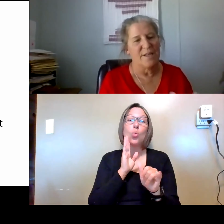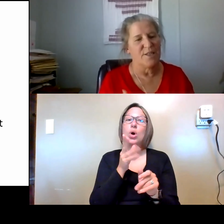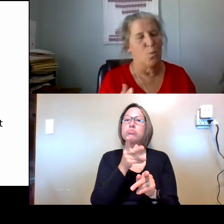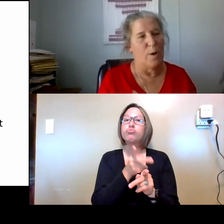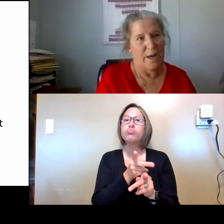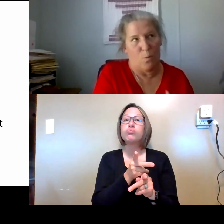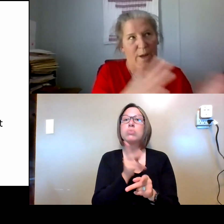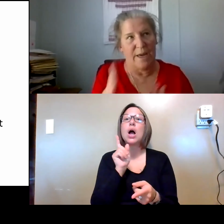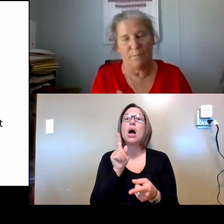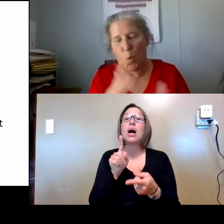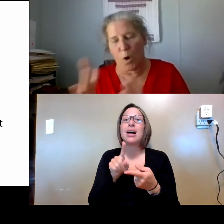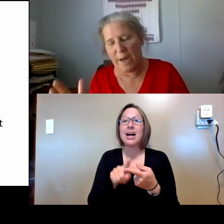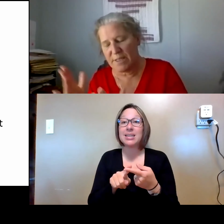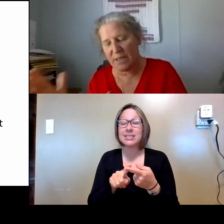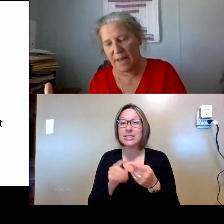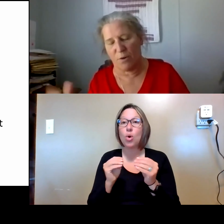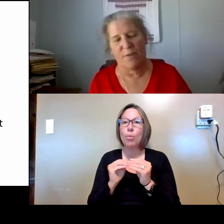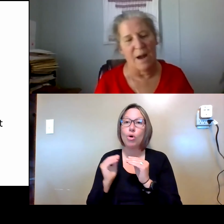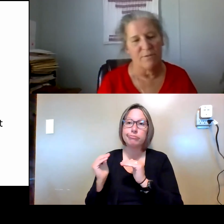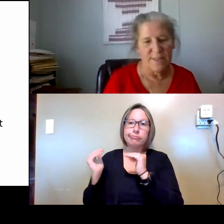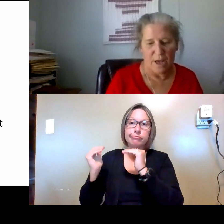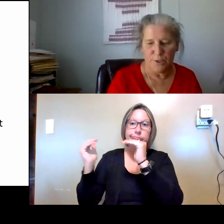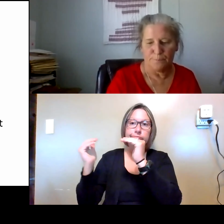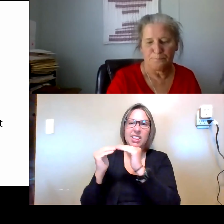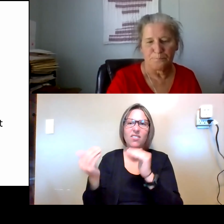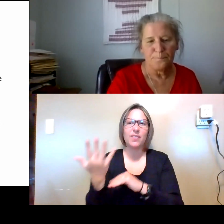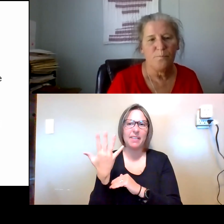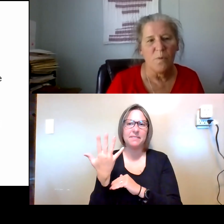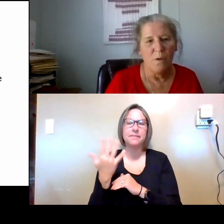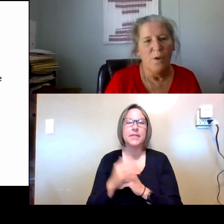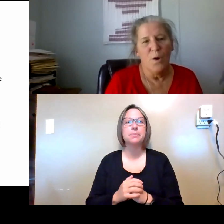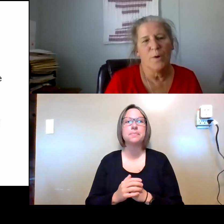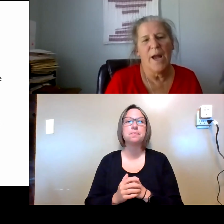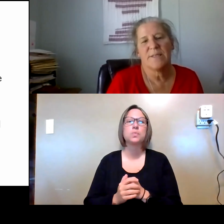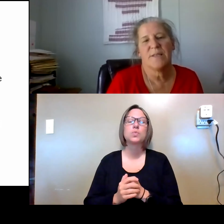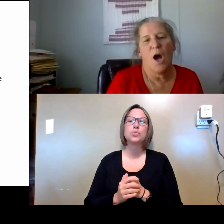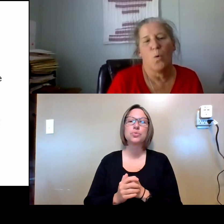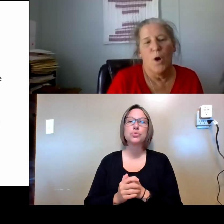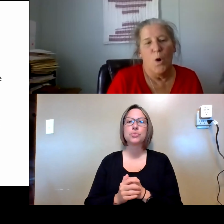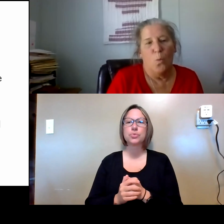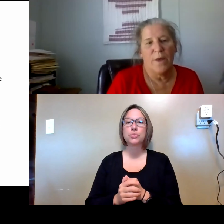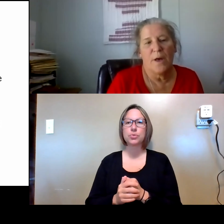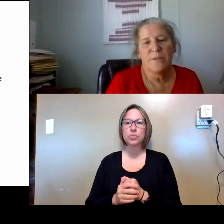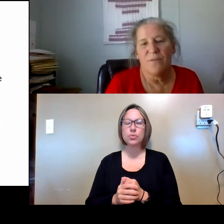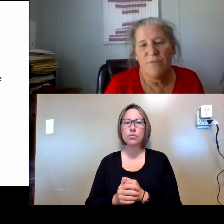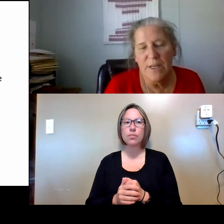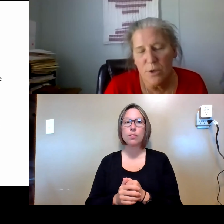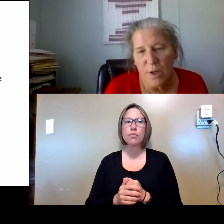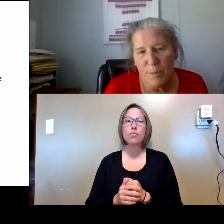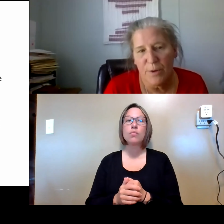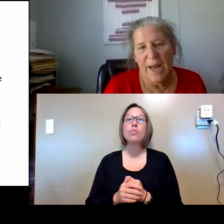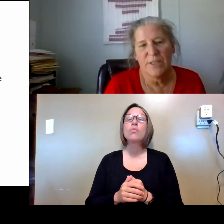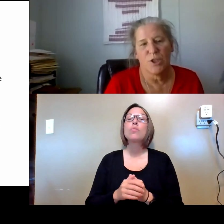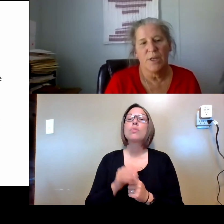way until we get more into level 5 and such. Okay, so with those